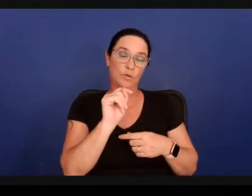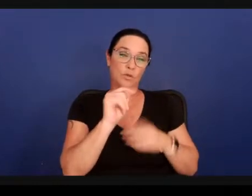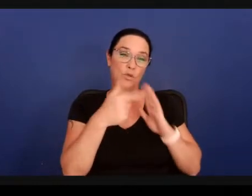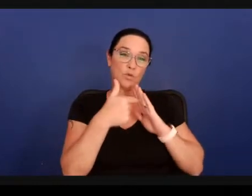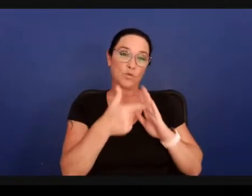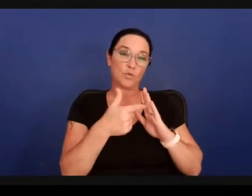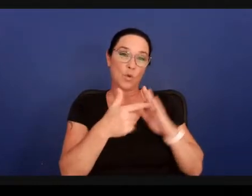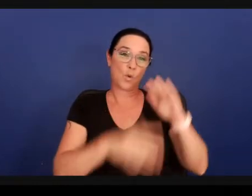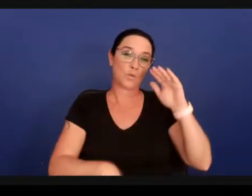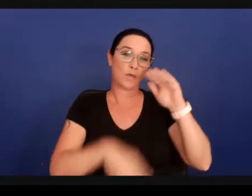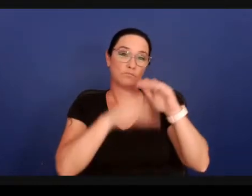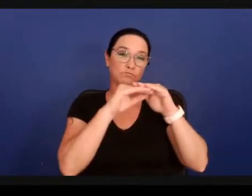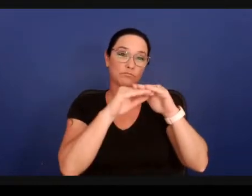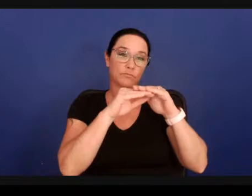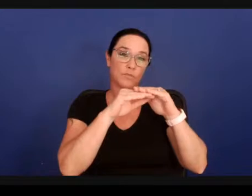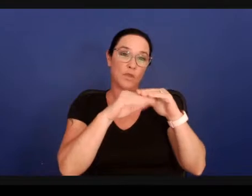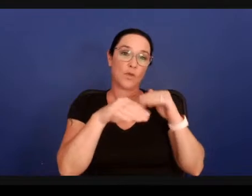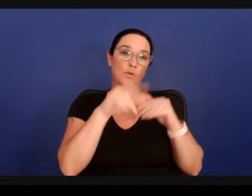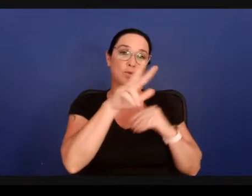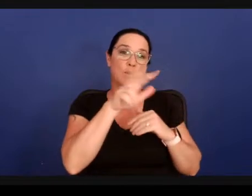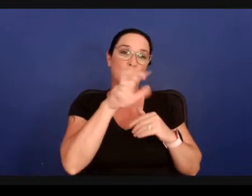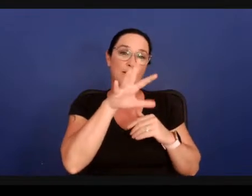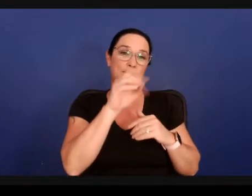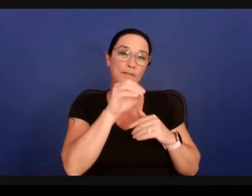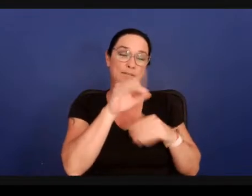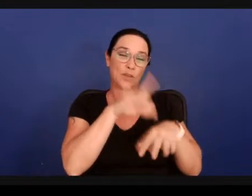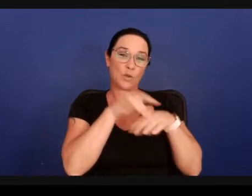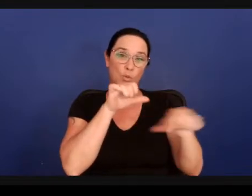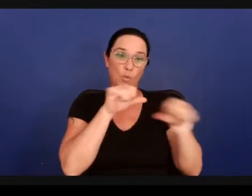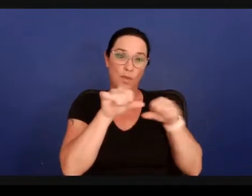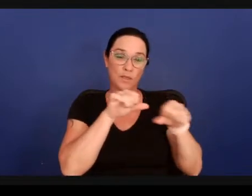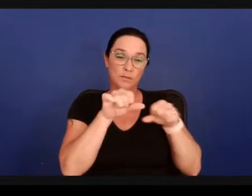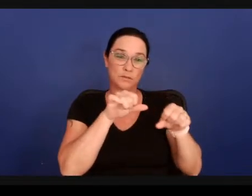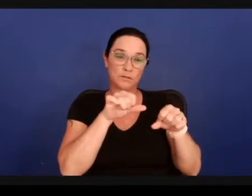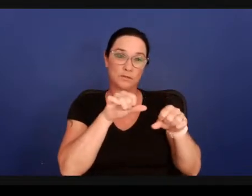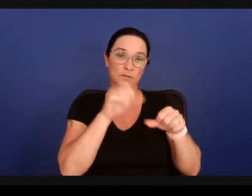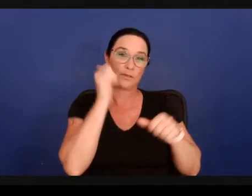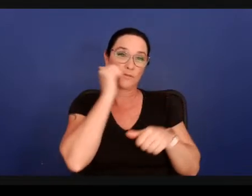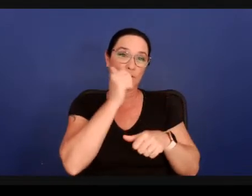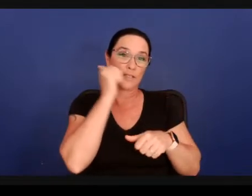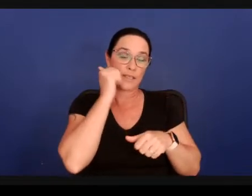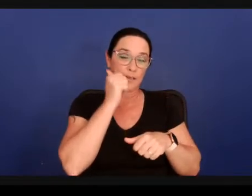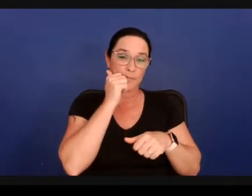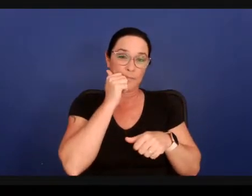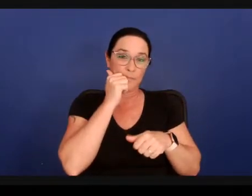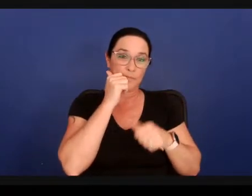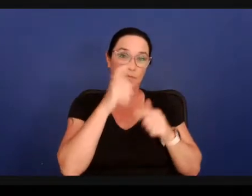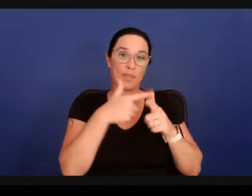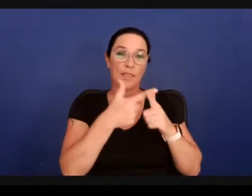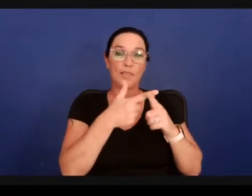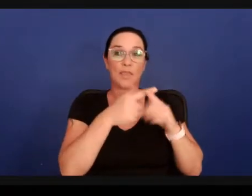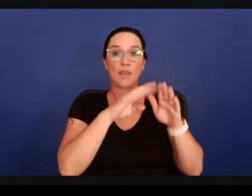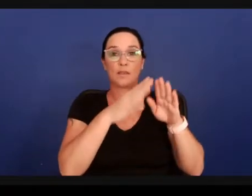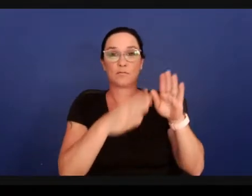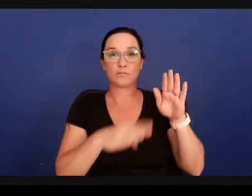began was 350 earthquakes, 300 earthquakes per day. And so since then, we've had other